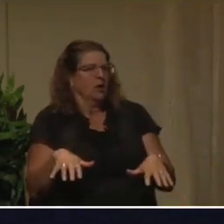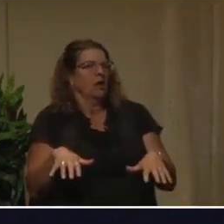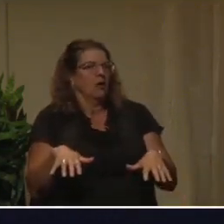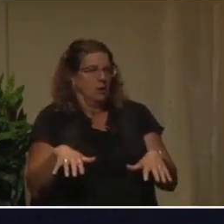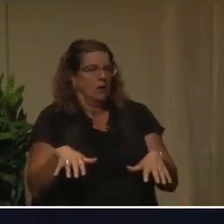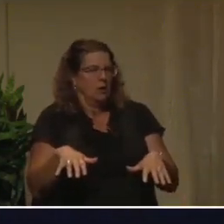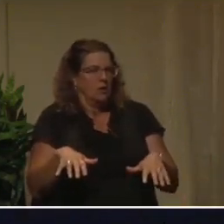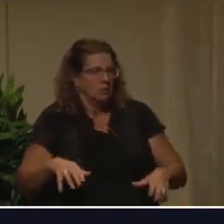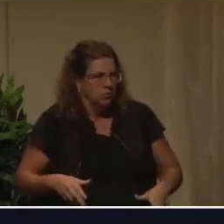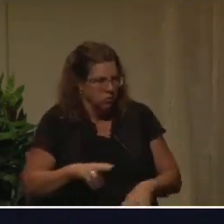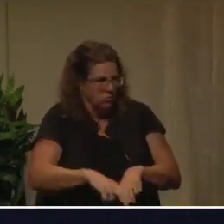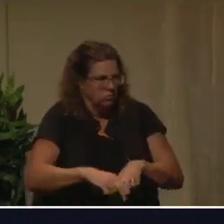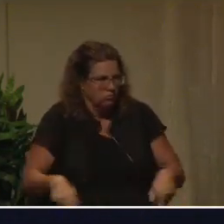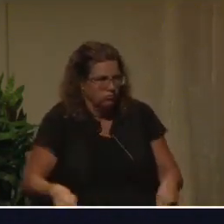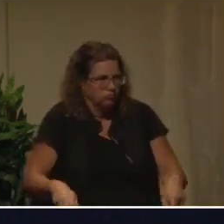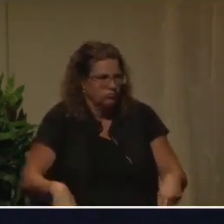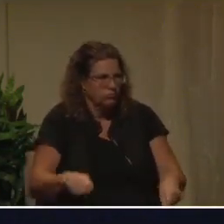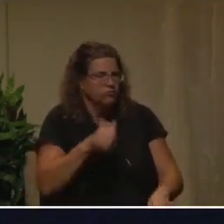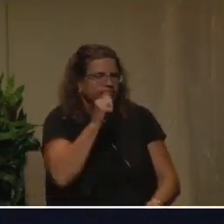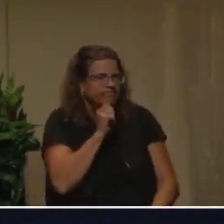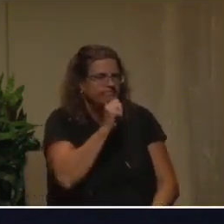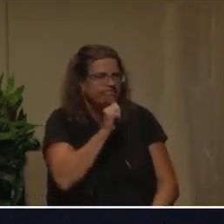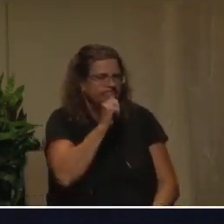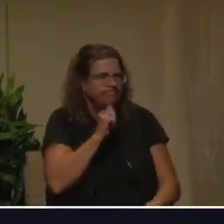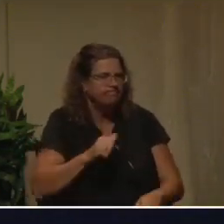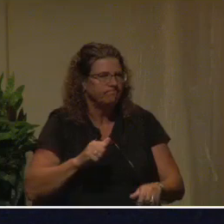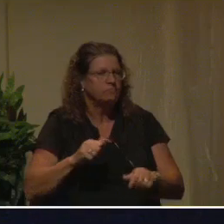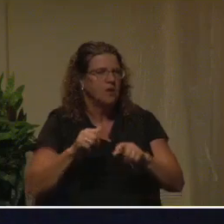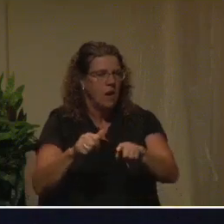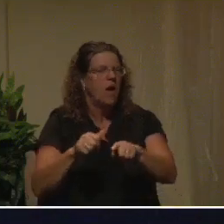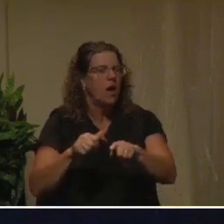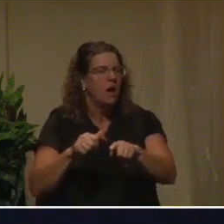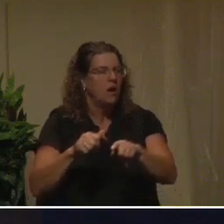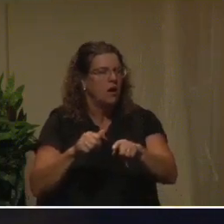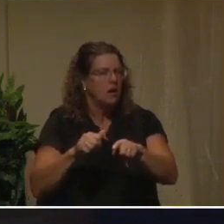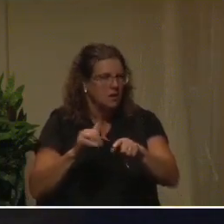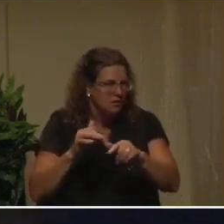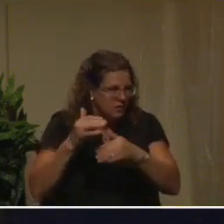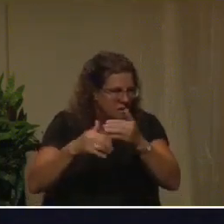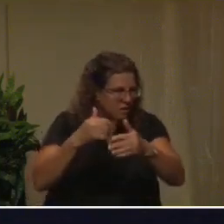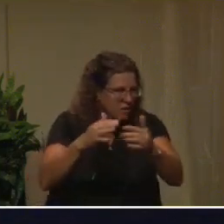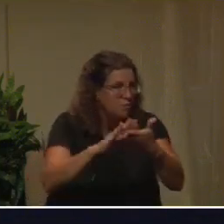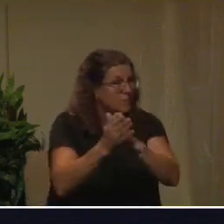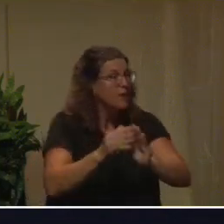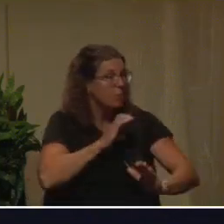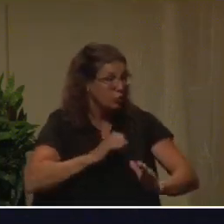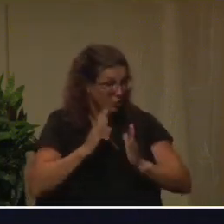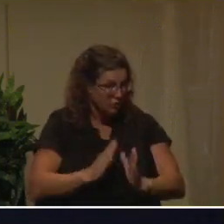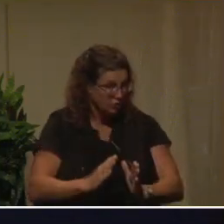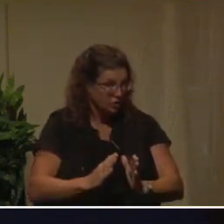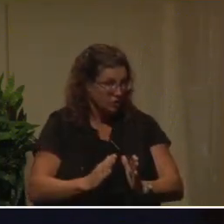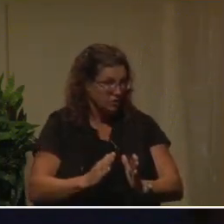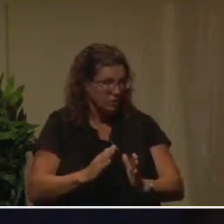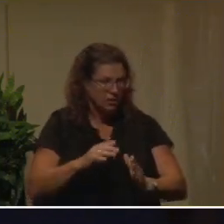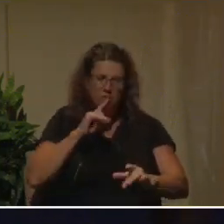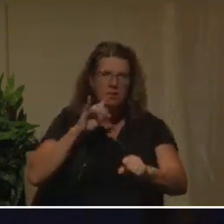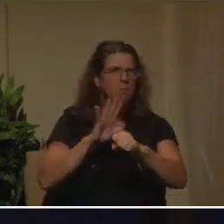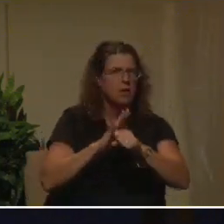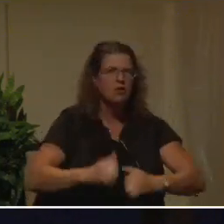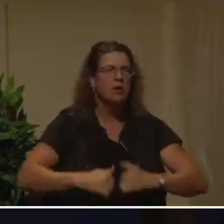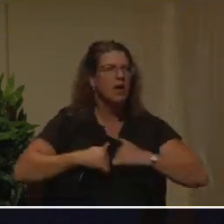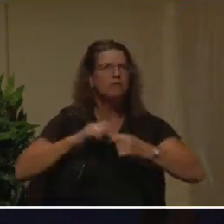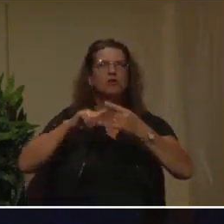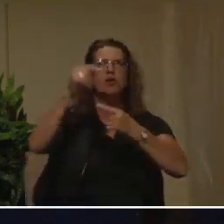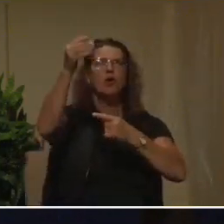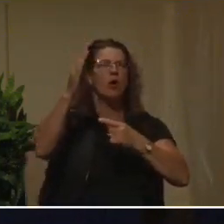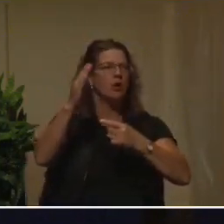did and committed her life to God completely, and then her life there is a story that illustrates what Paul says,